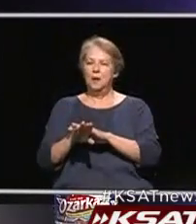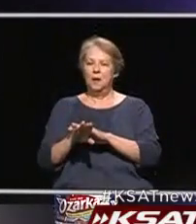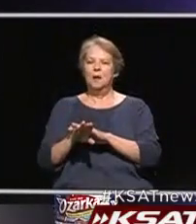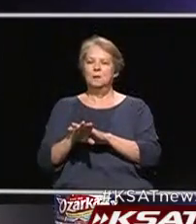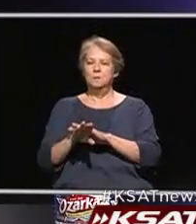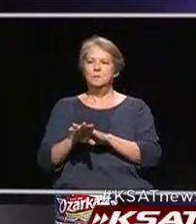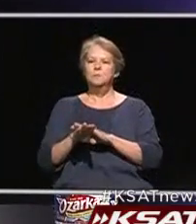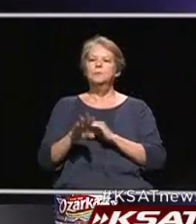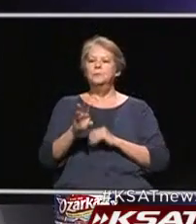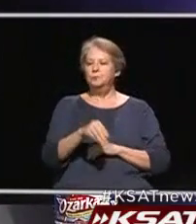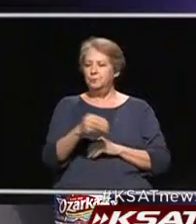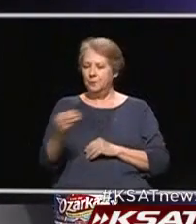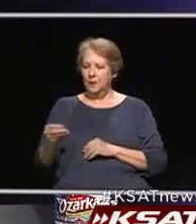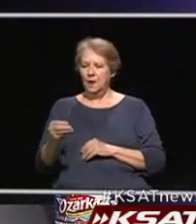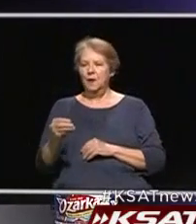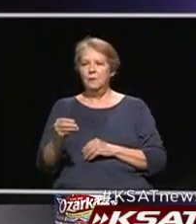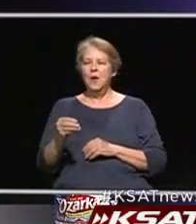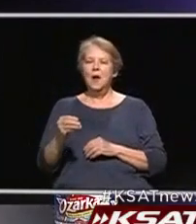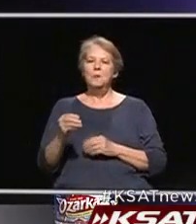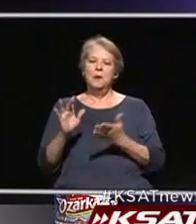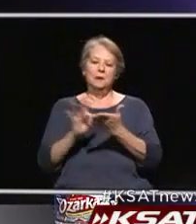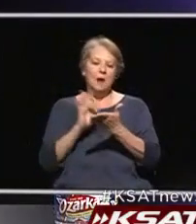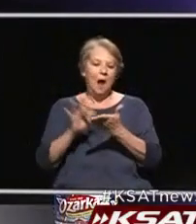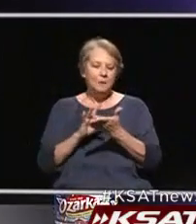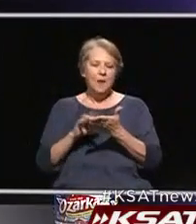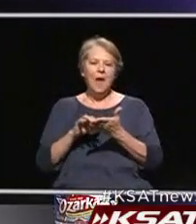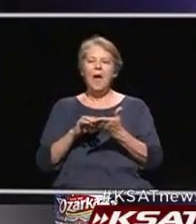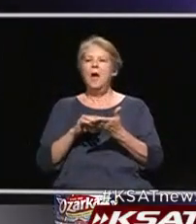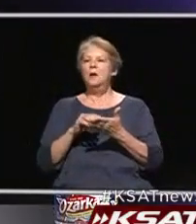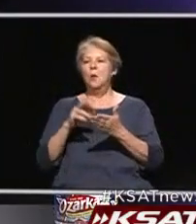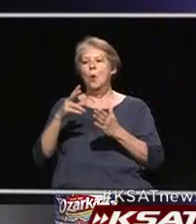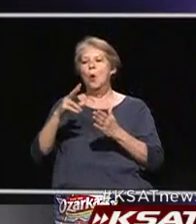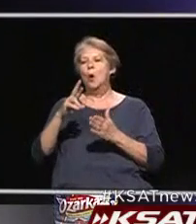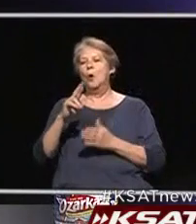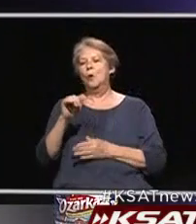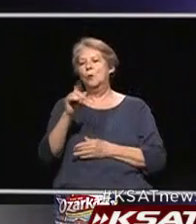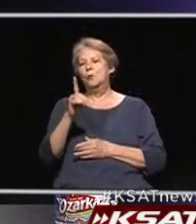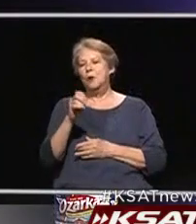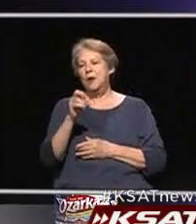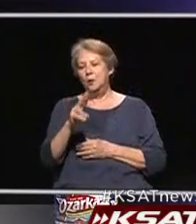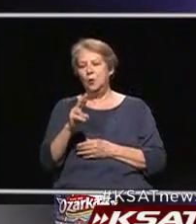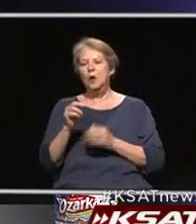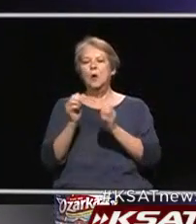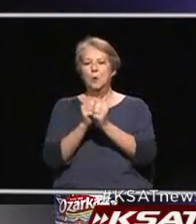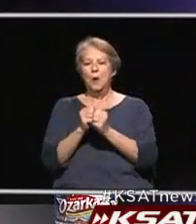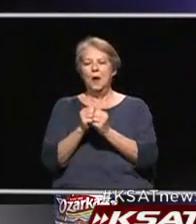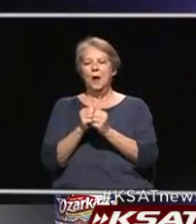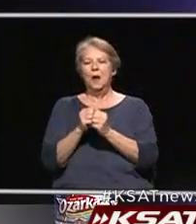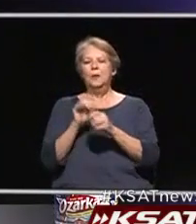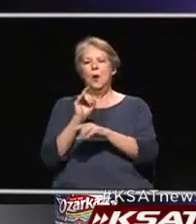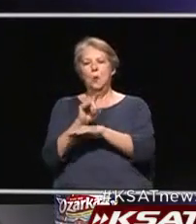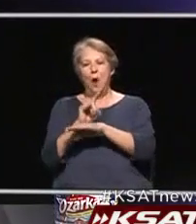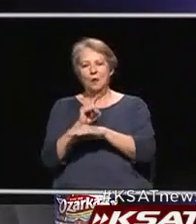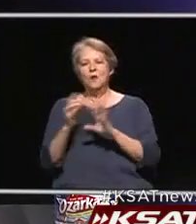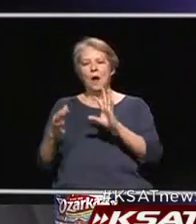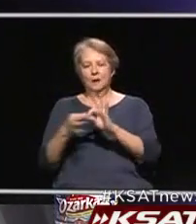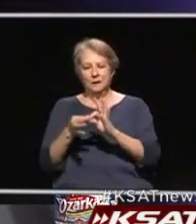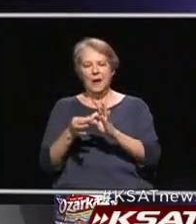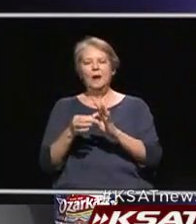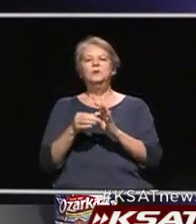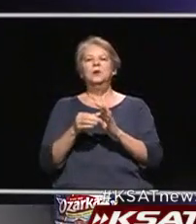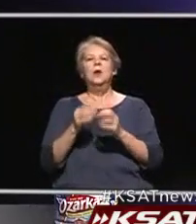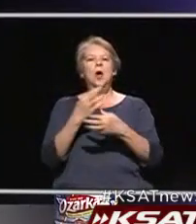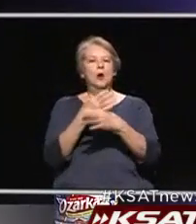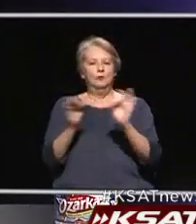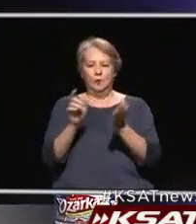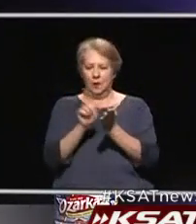them a e-book reader, an iPad to take home, give them a Wi-Fi connection to take home, provide free printing for